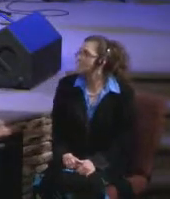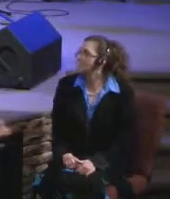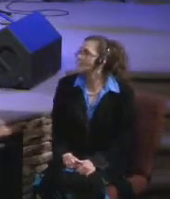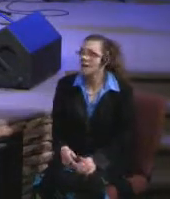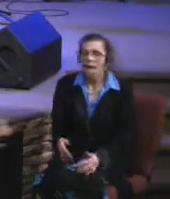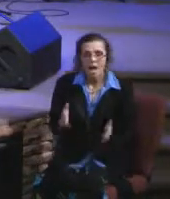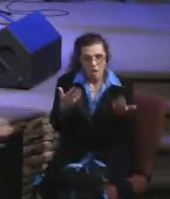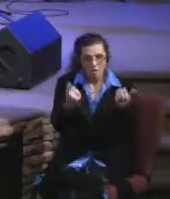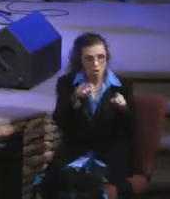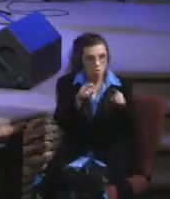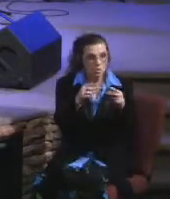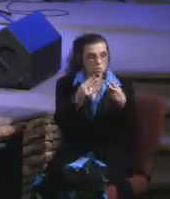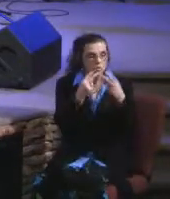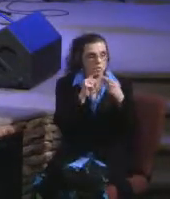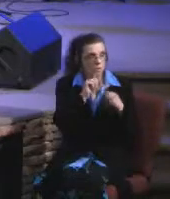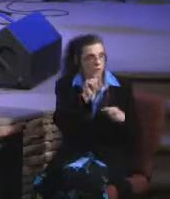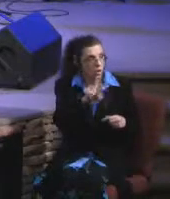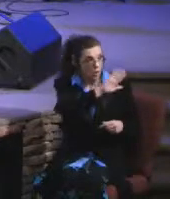I want you to call yourself out.